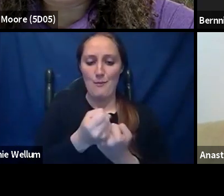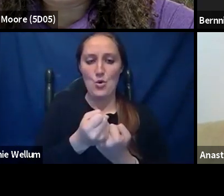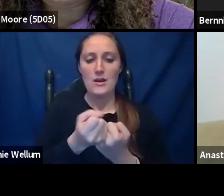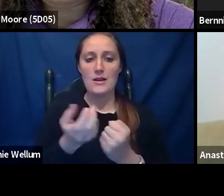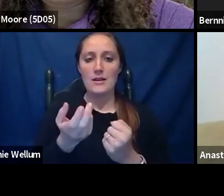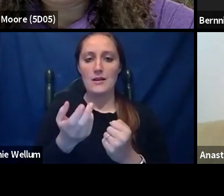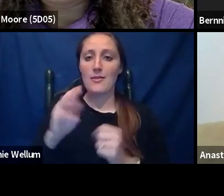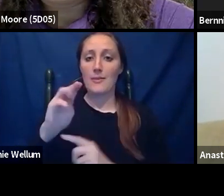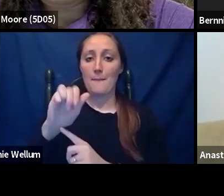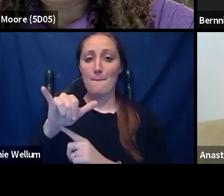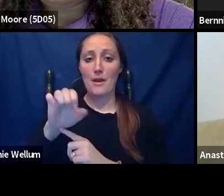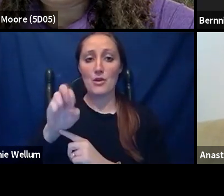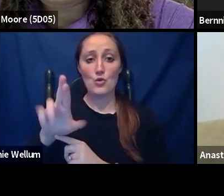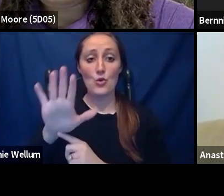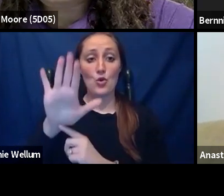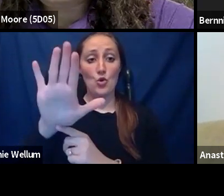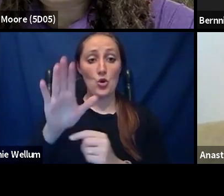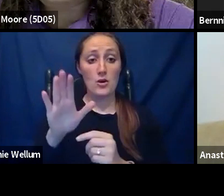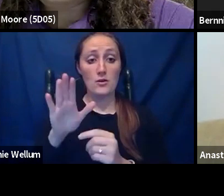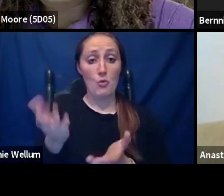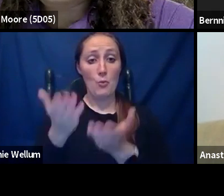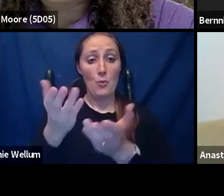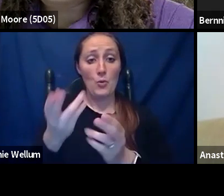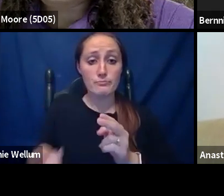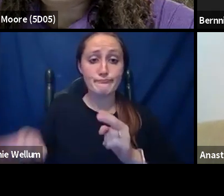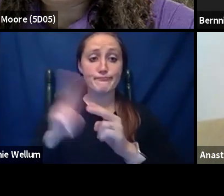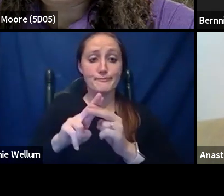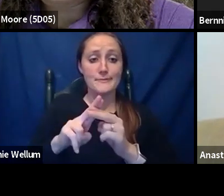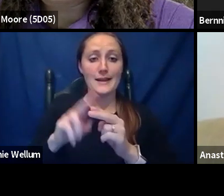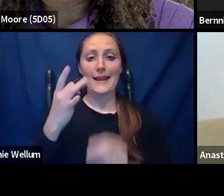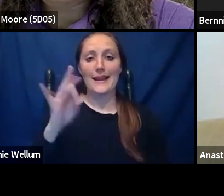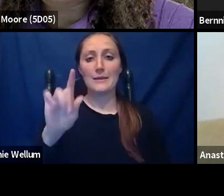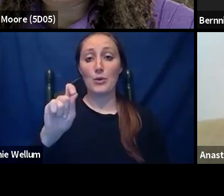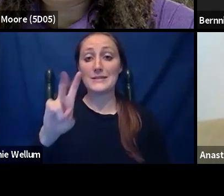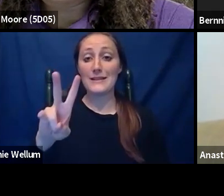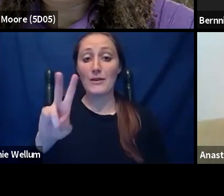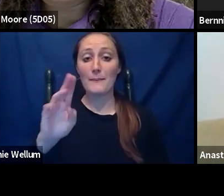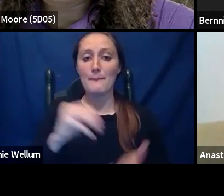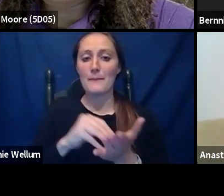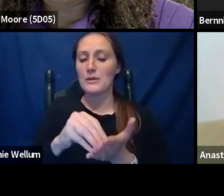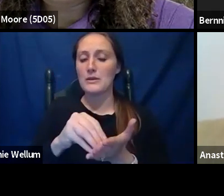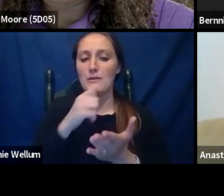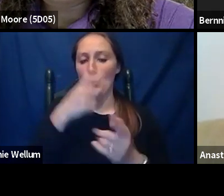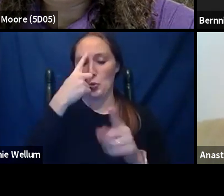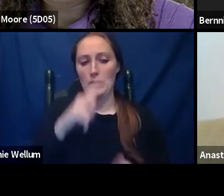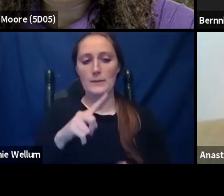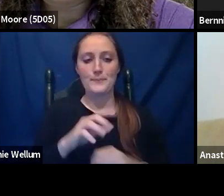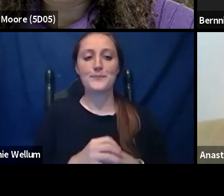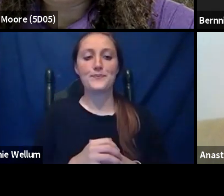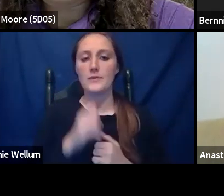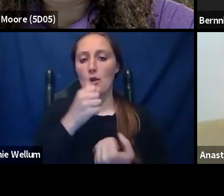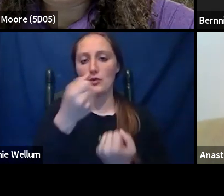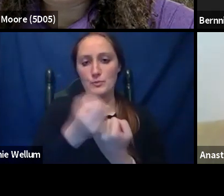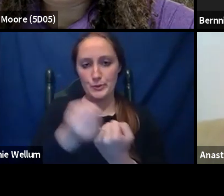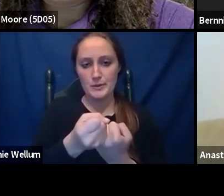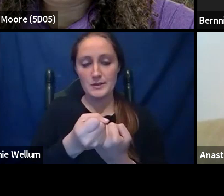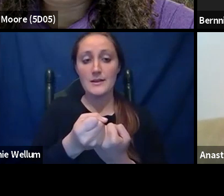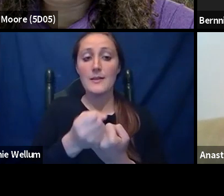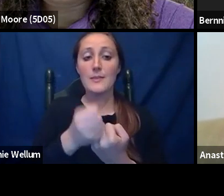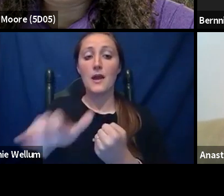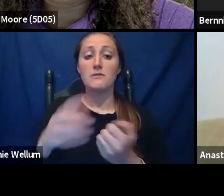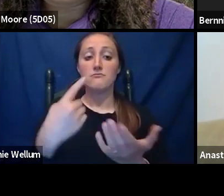the mayor's proposed $18.7 million for the next year's budget. And given this is a discussion, I would like to